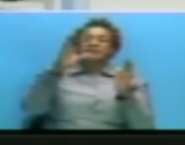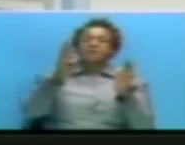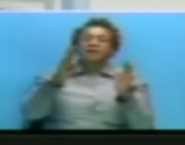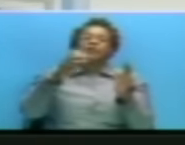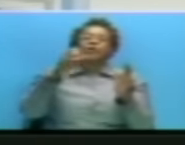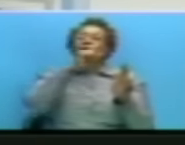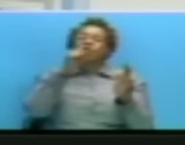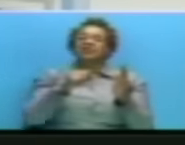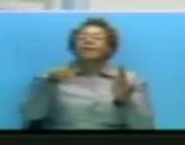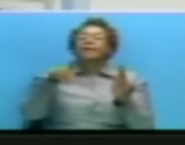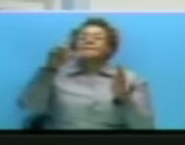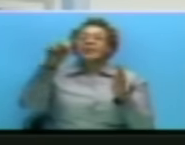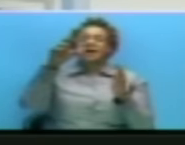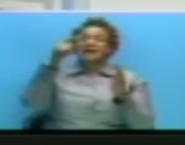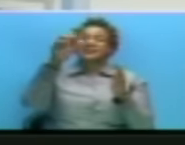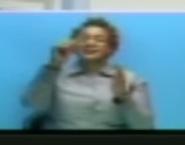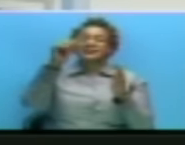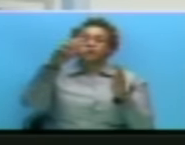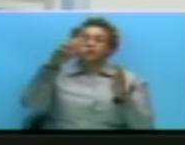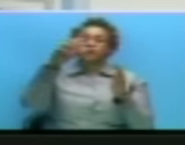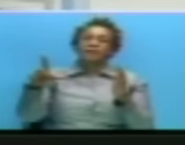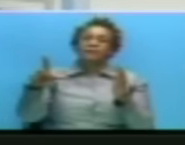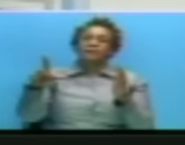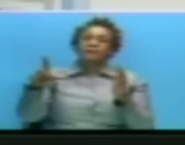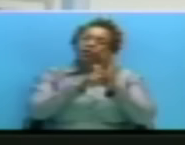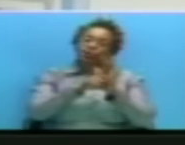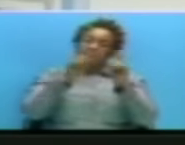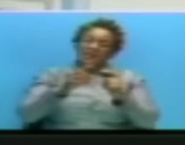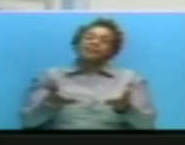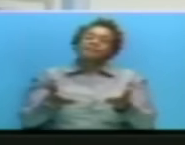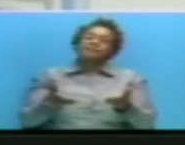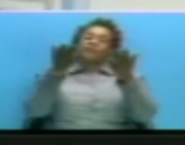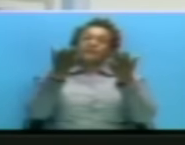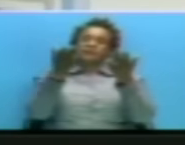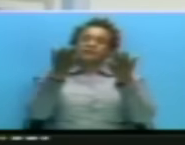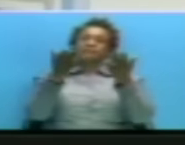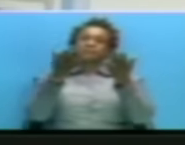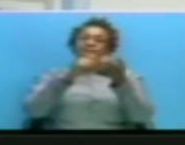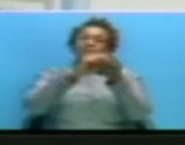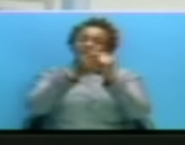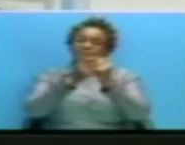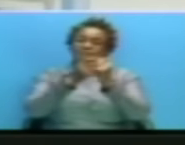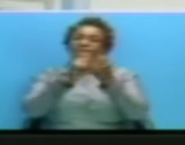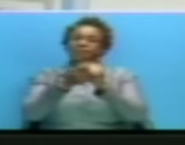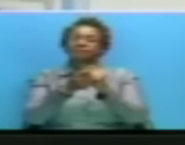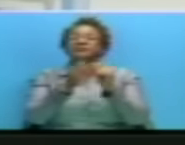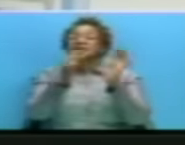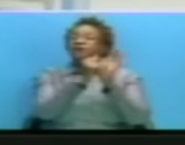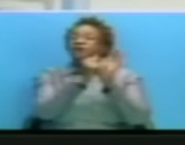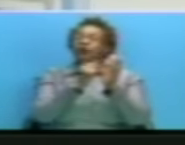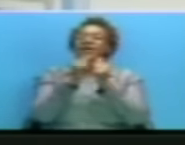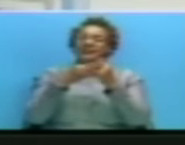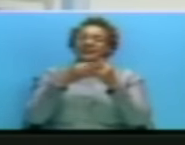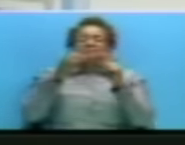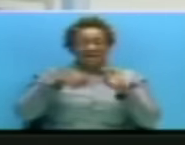parastatals. So you are admitting, this law is admitting that the law keeps improving. Yeah, and in fact, as Article 19, we think that there should be serious